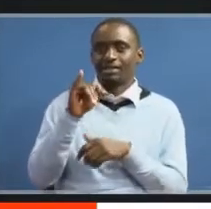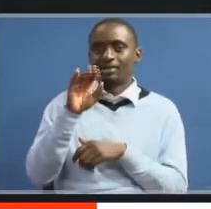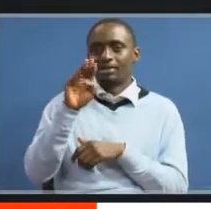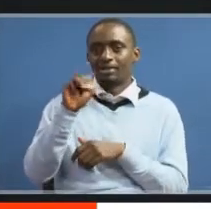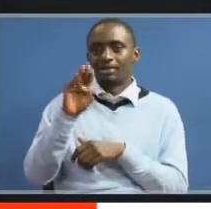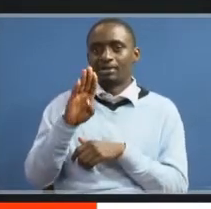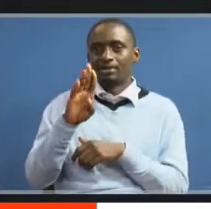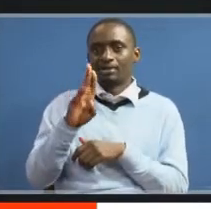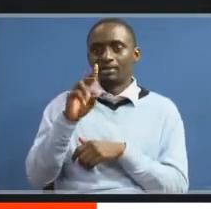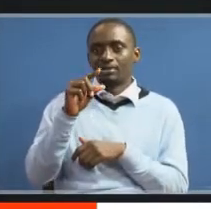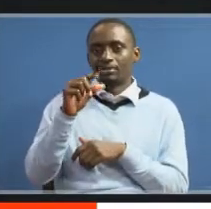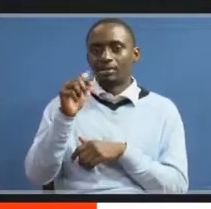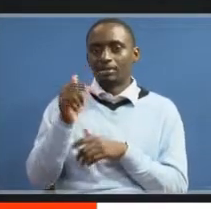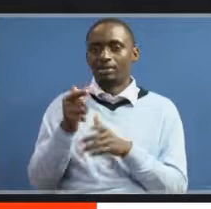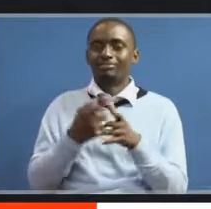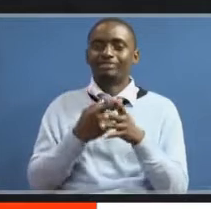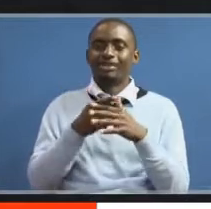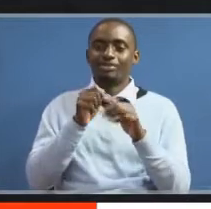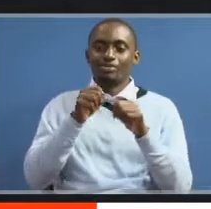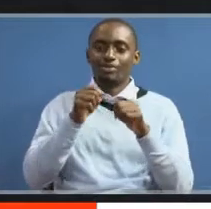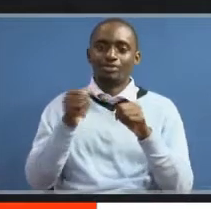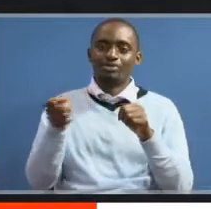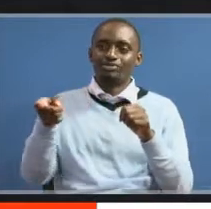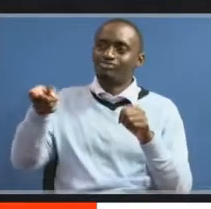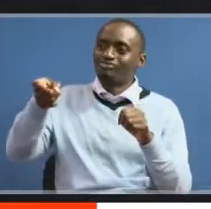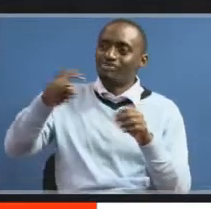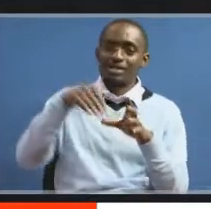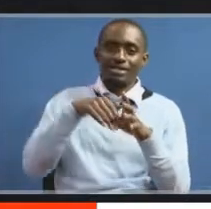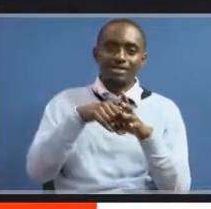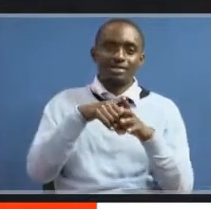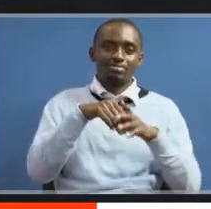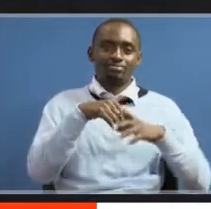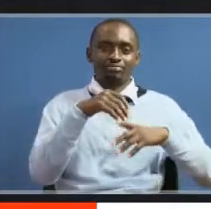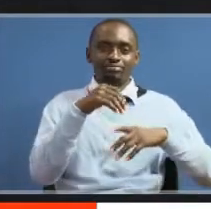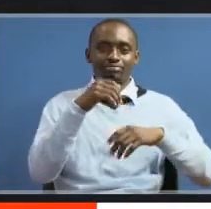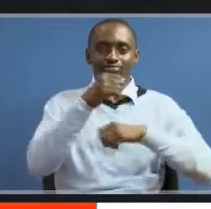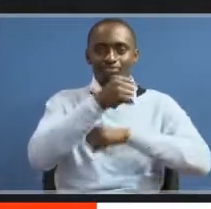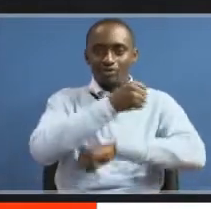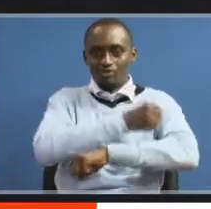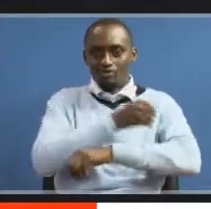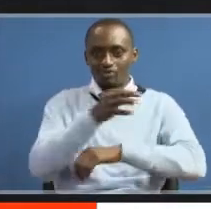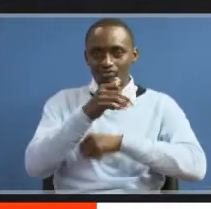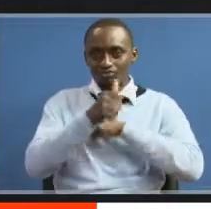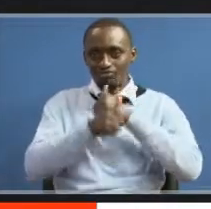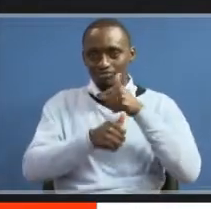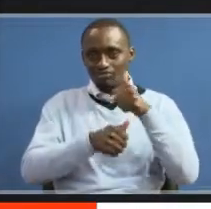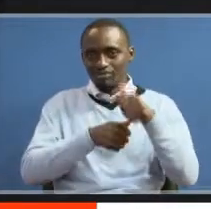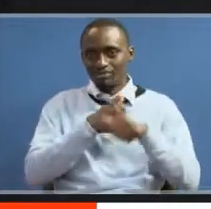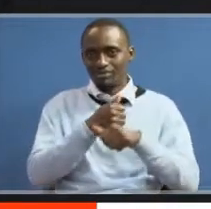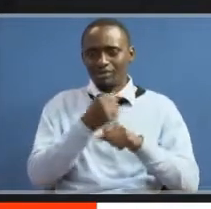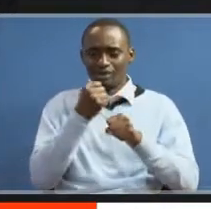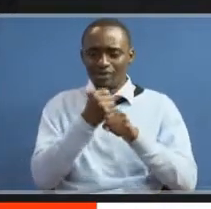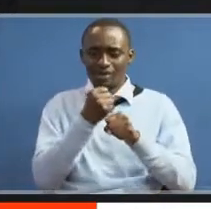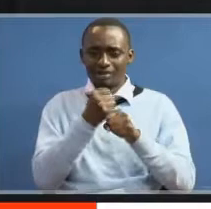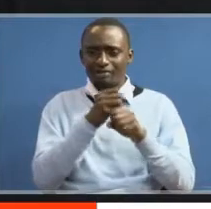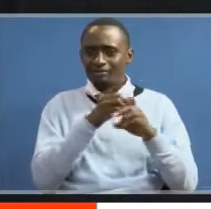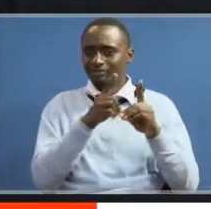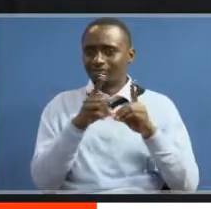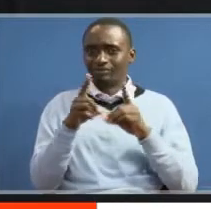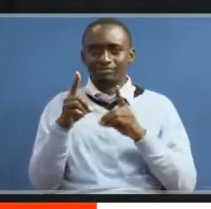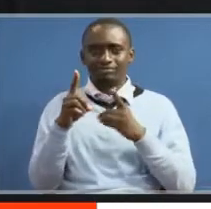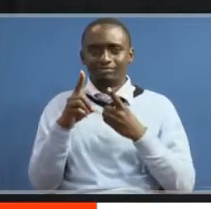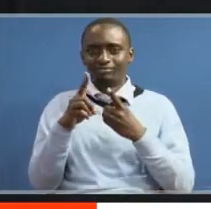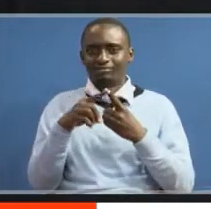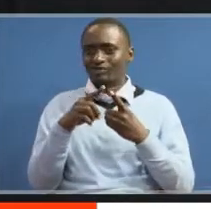in the School of Performing Arts. And the kind of work that he was doing, to me,